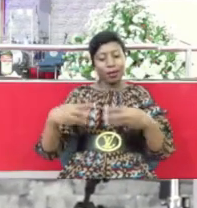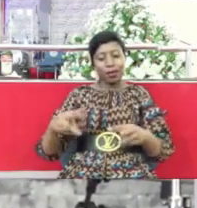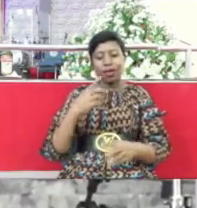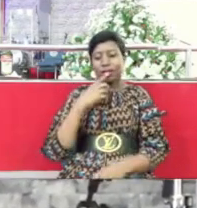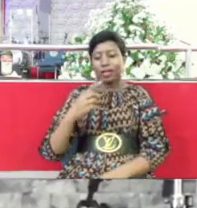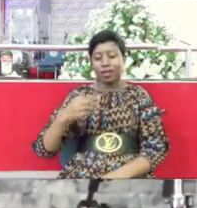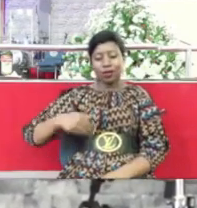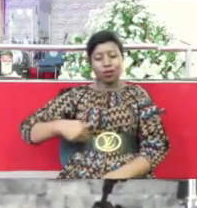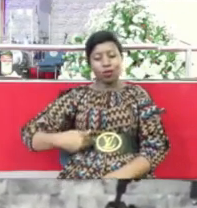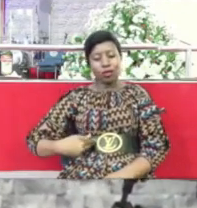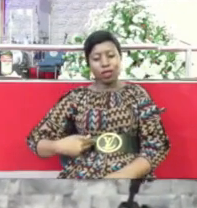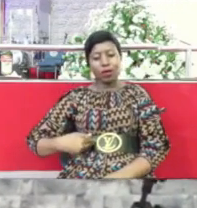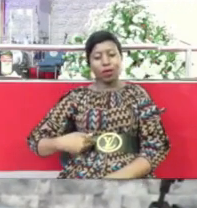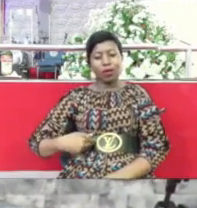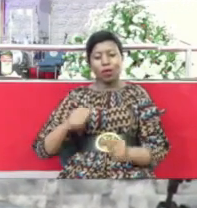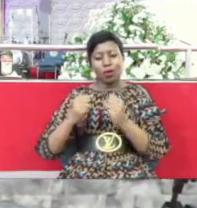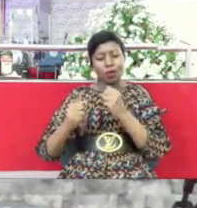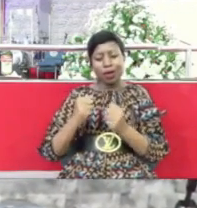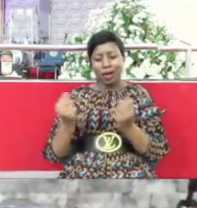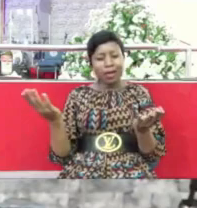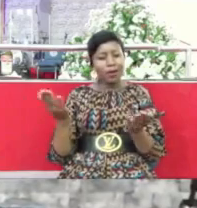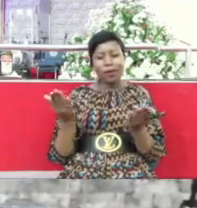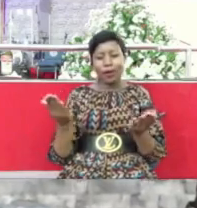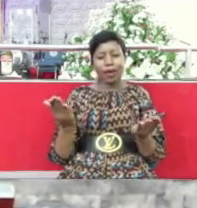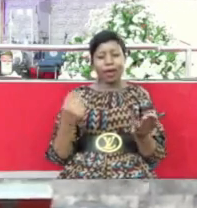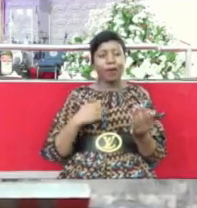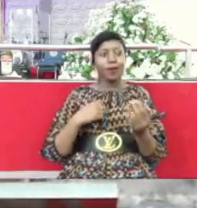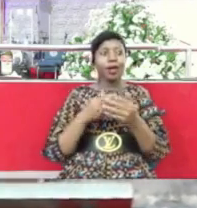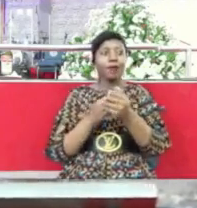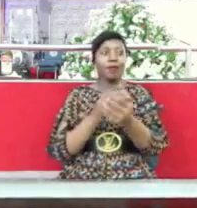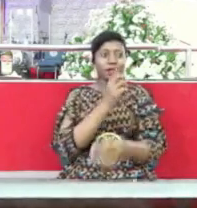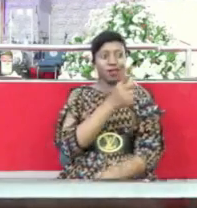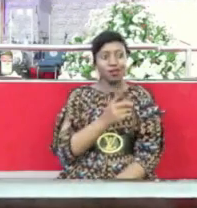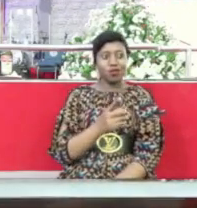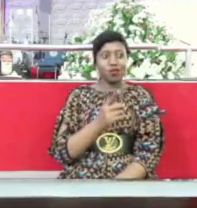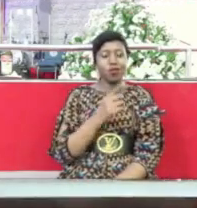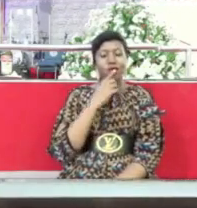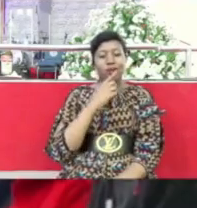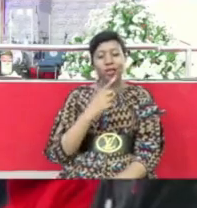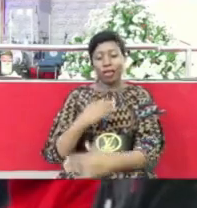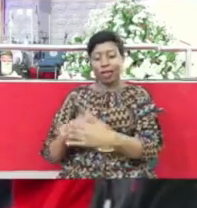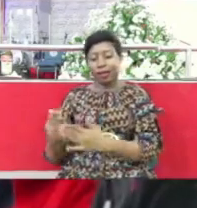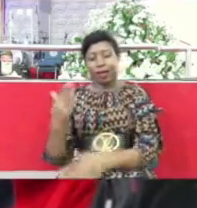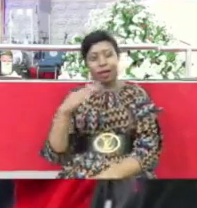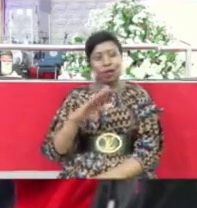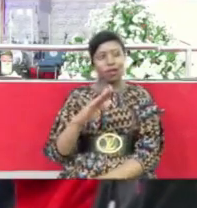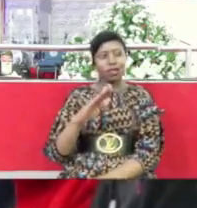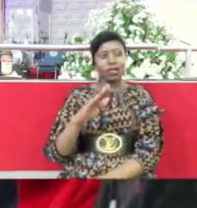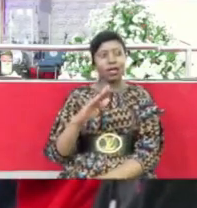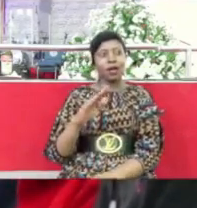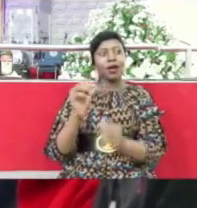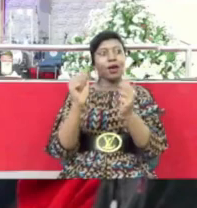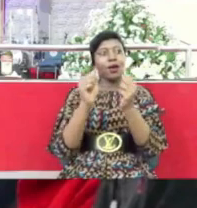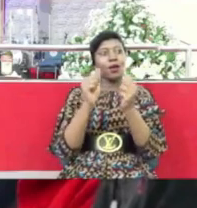I'm holding you. Ninakushikilia. Salimia jirani yako, mwambie pale upo. Where na you are shida uko nayo. With your problems. Bado amekushika mkono.